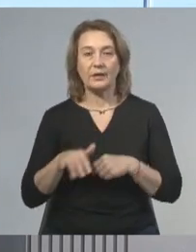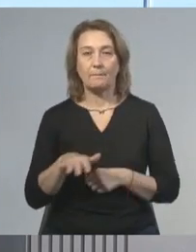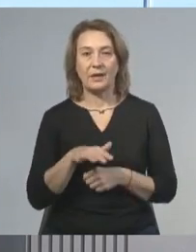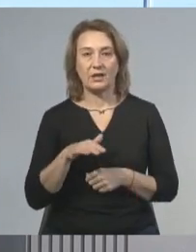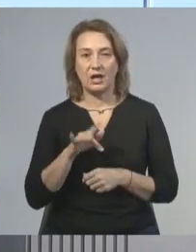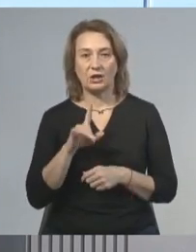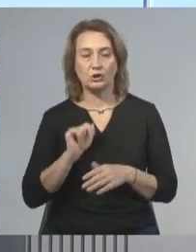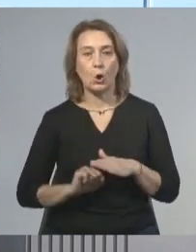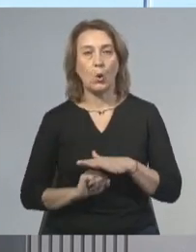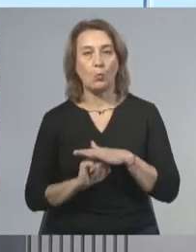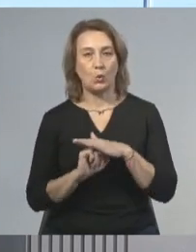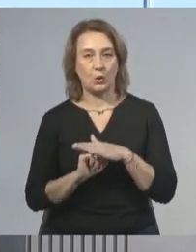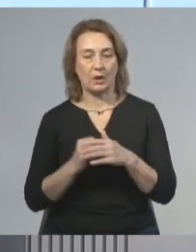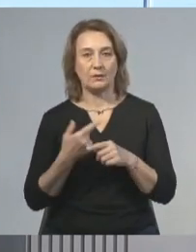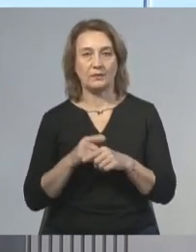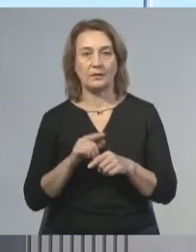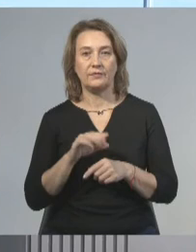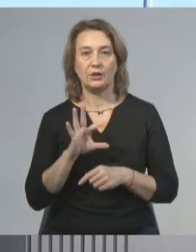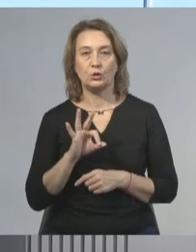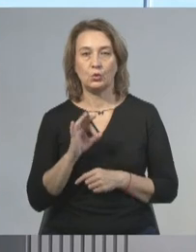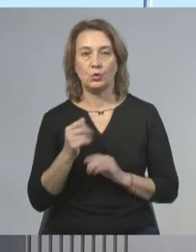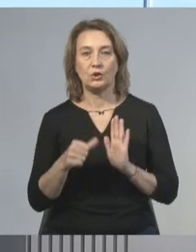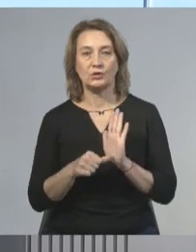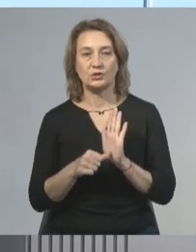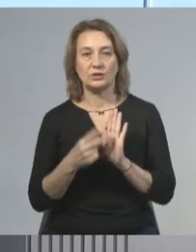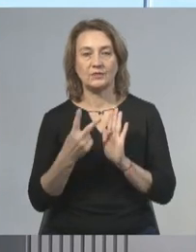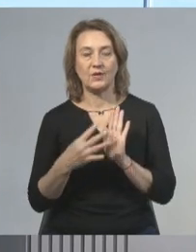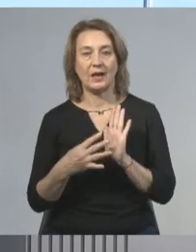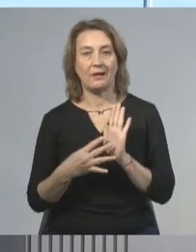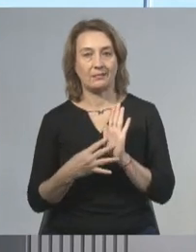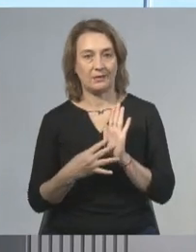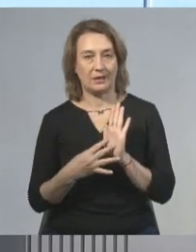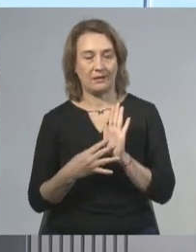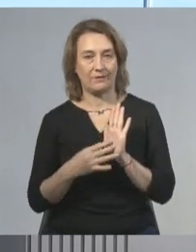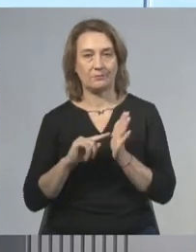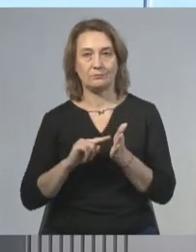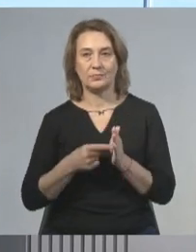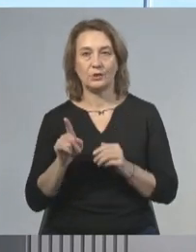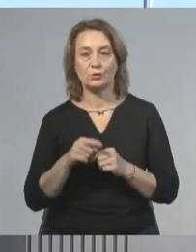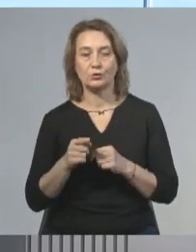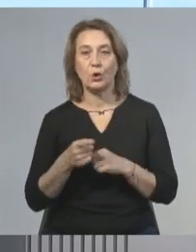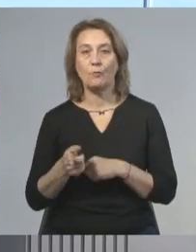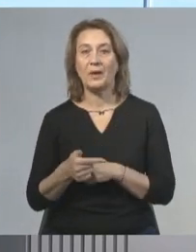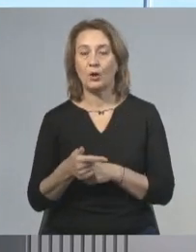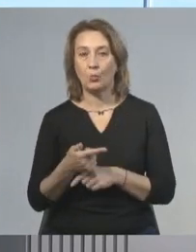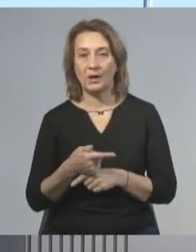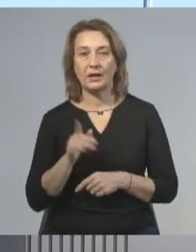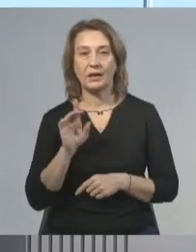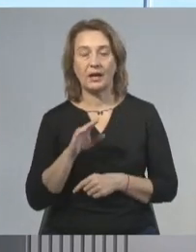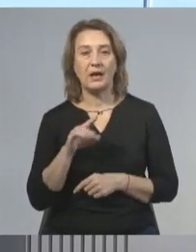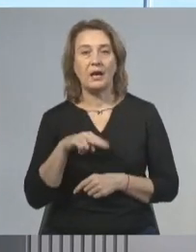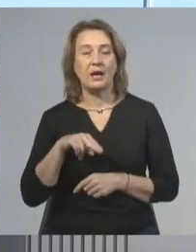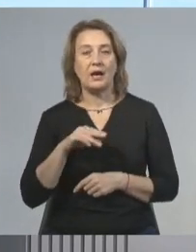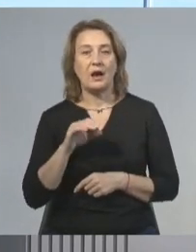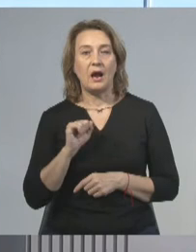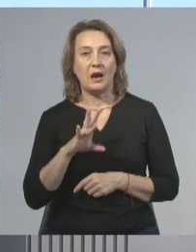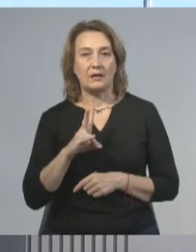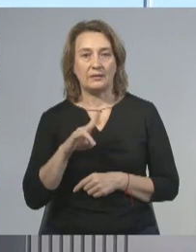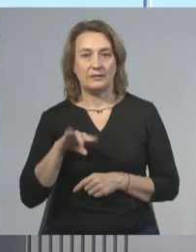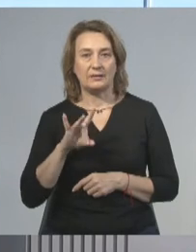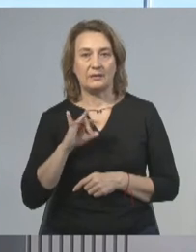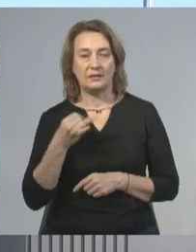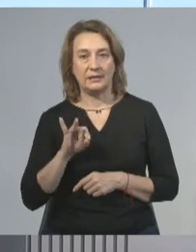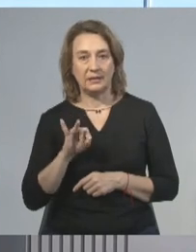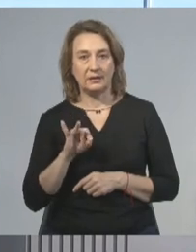morlikina editor-in-chief of the original site zero six two in mario paul as well as andrei di tirenka